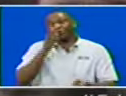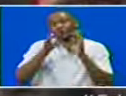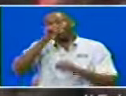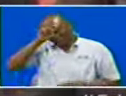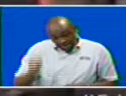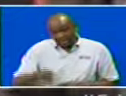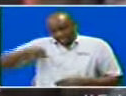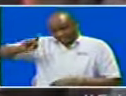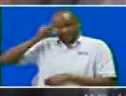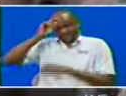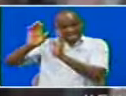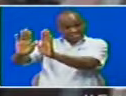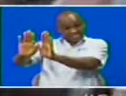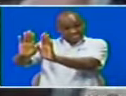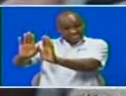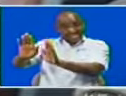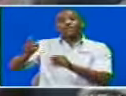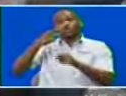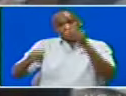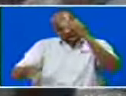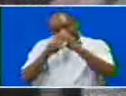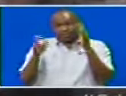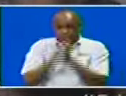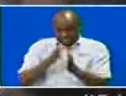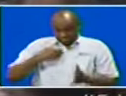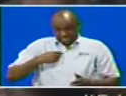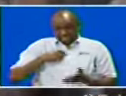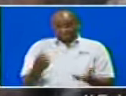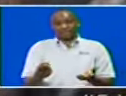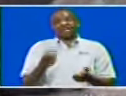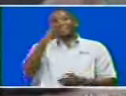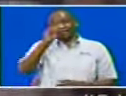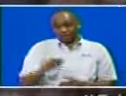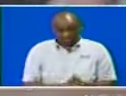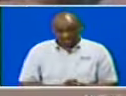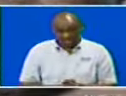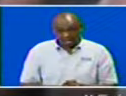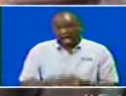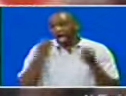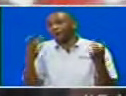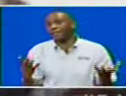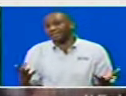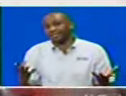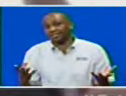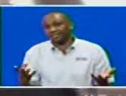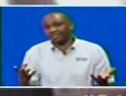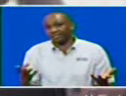44,000 ile Ojaamong amepata. Ukiweka ile wamepatia mimi kura 3,000. Hiyo inakuja kura 1,000